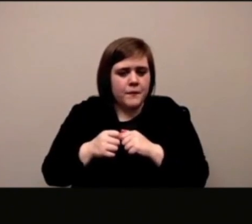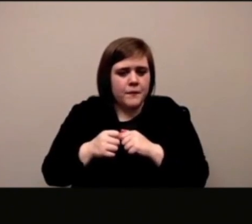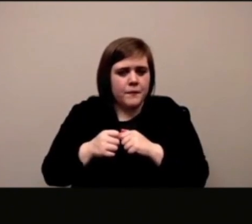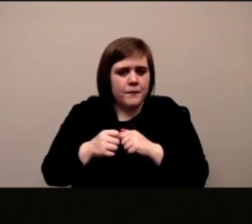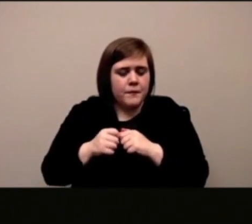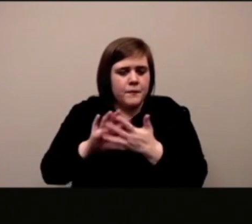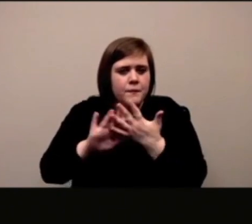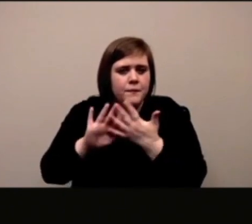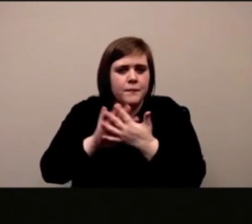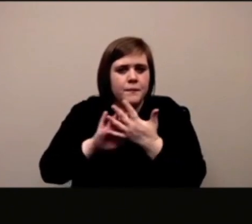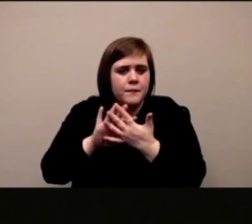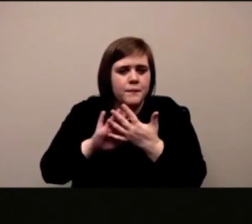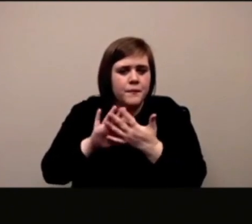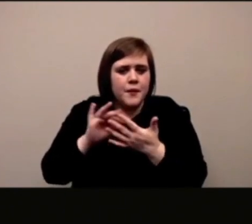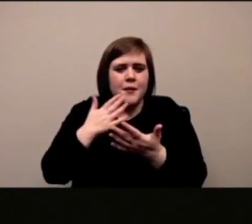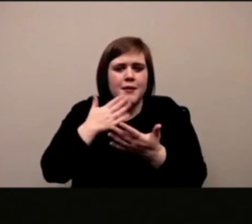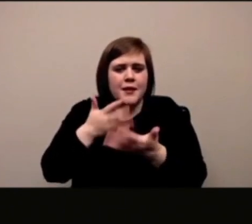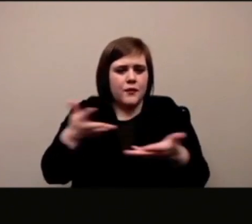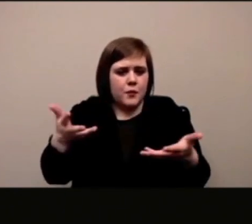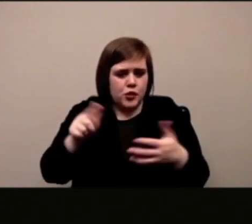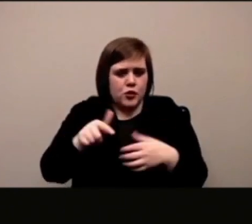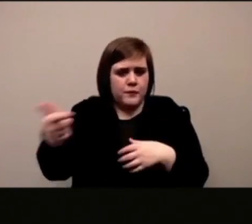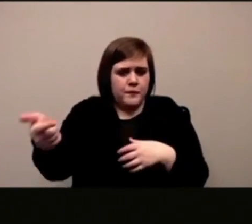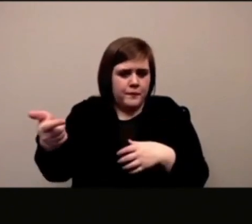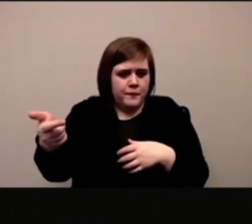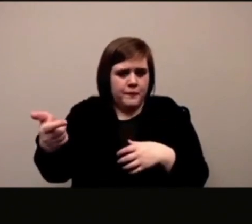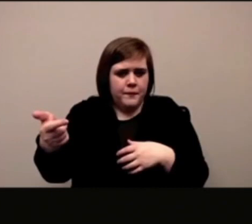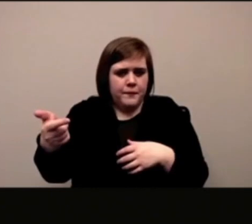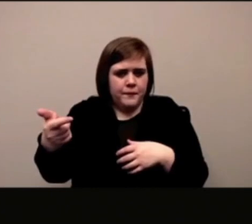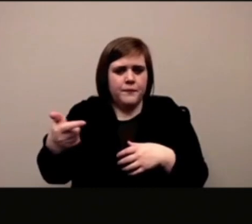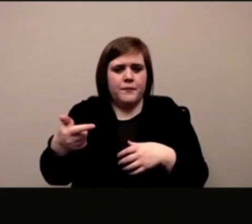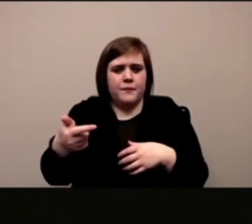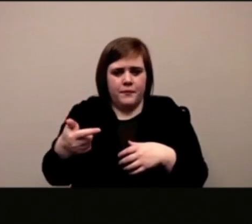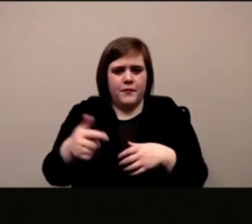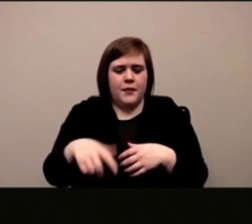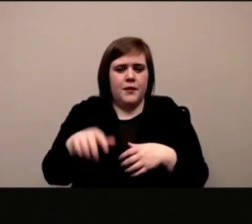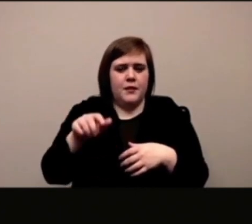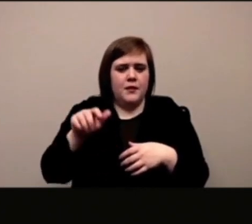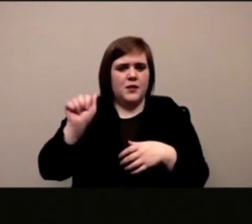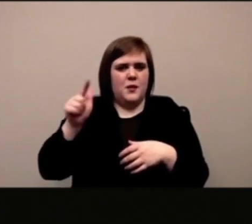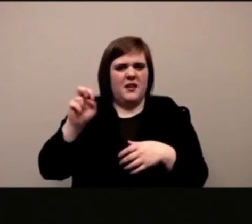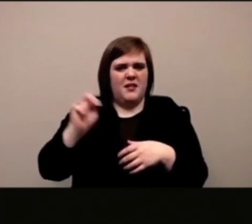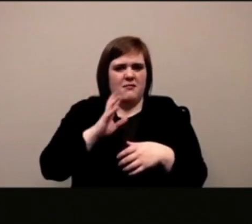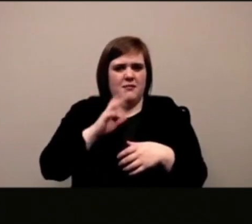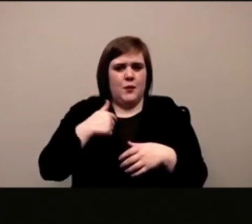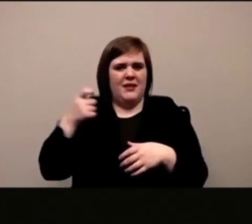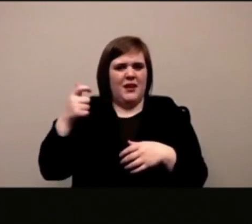But thank you very much for having me. Okay, so obviously I had a little bit of a drop